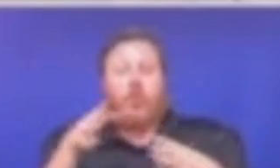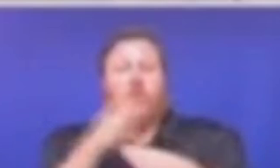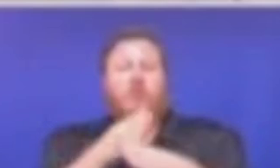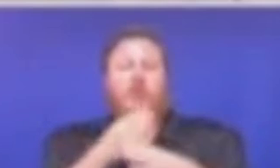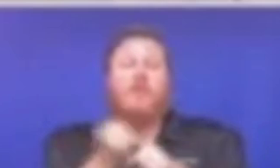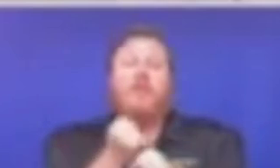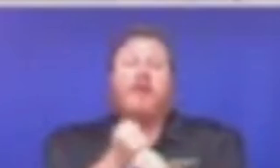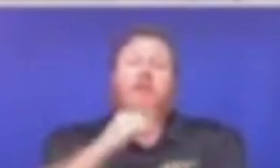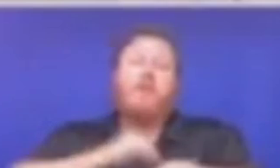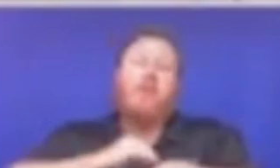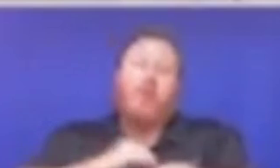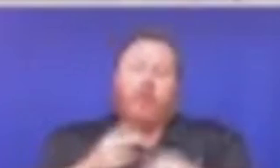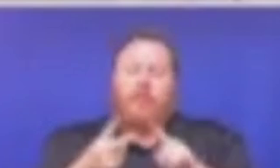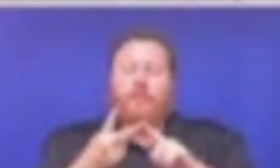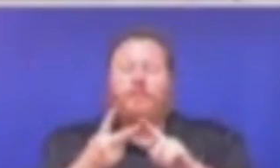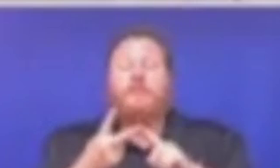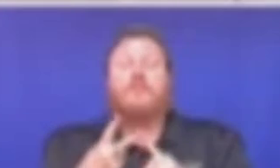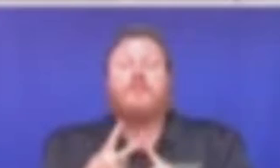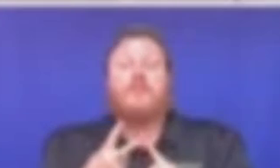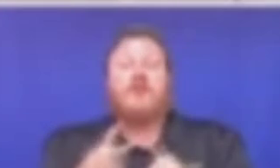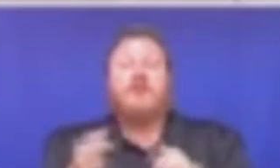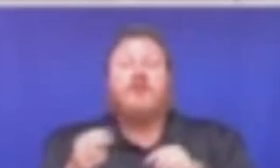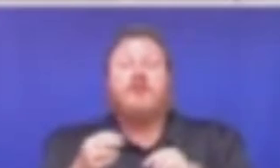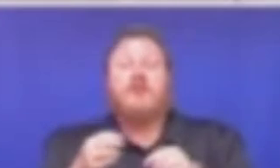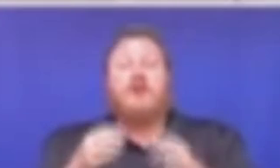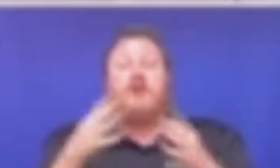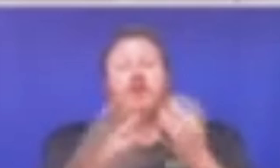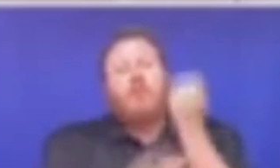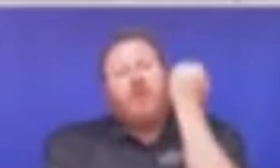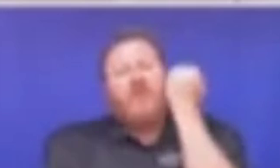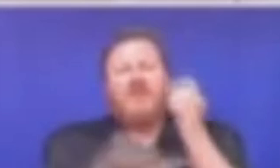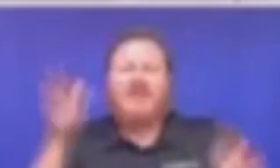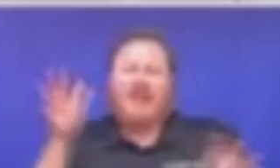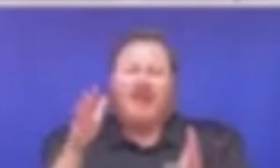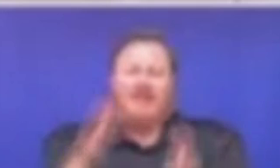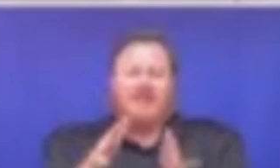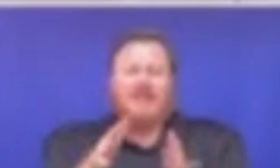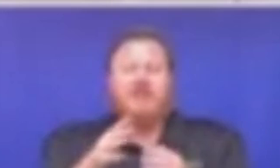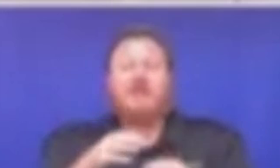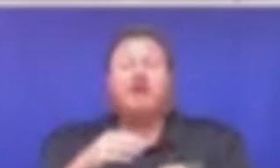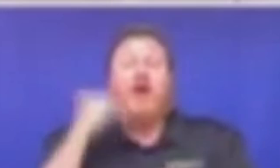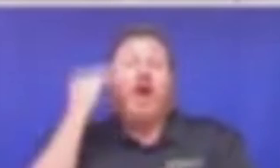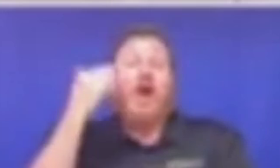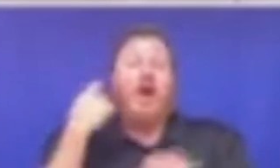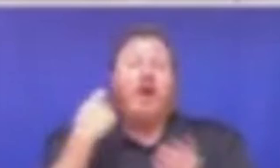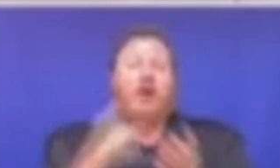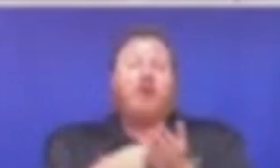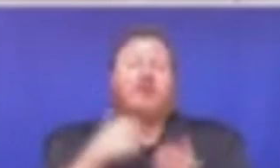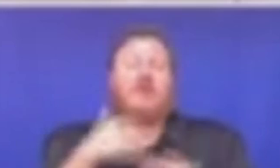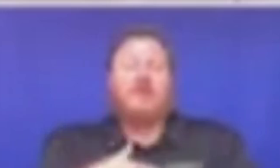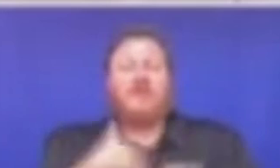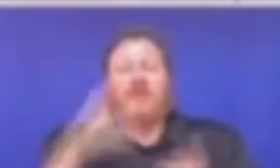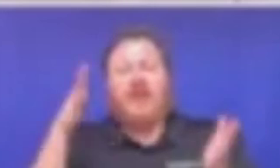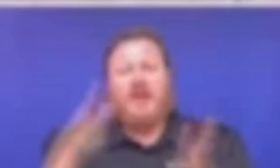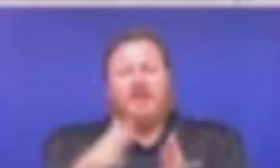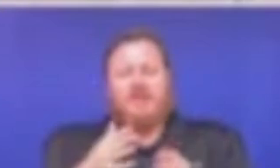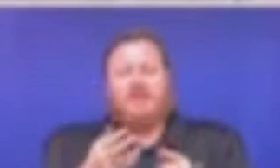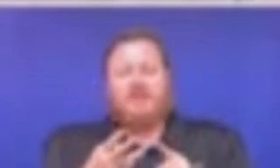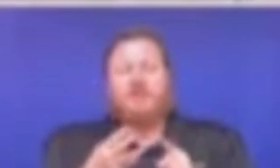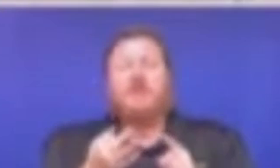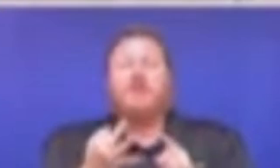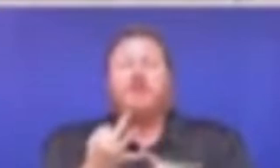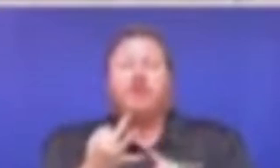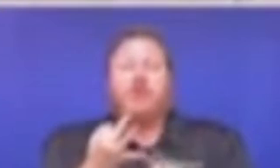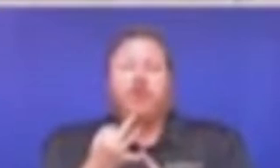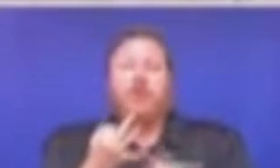creation. Secondly, to reduce poverty and to tackle the high cost of living. And thirdly, to build